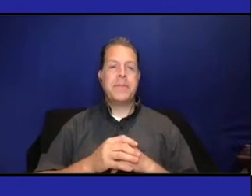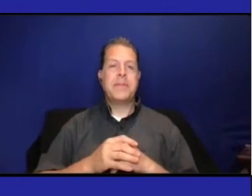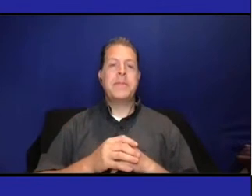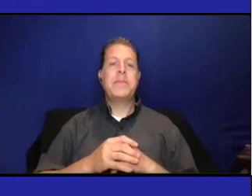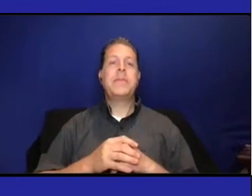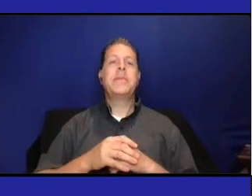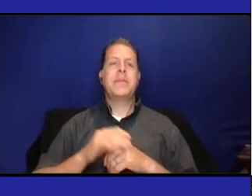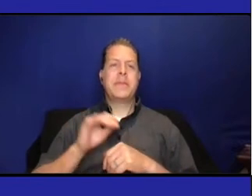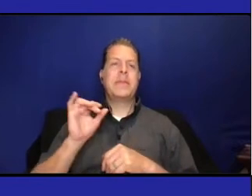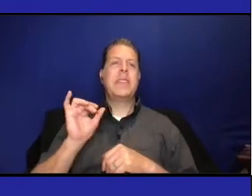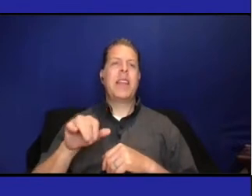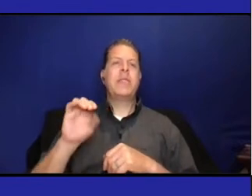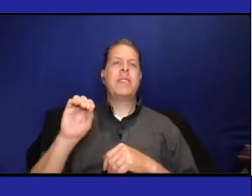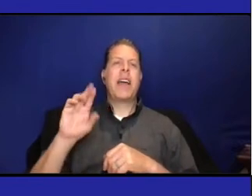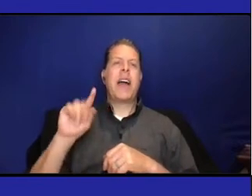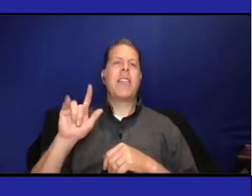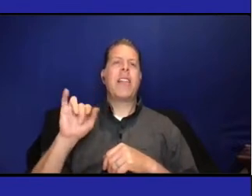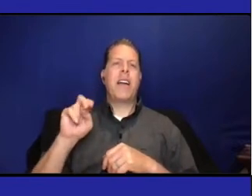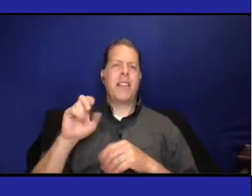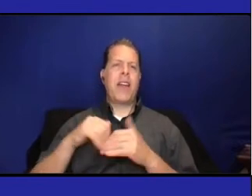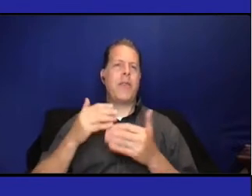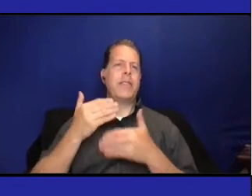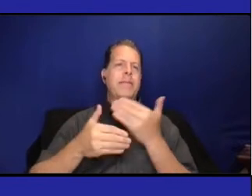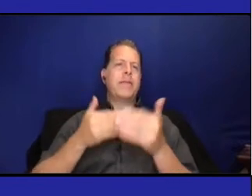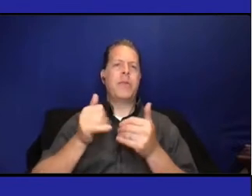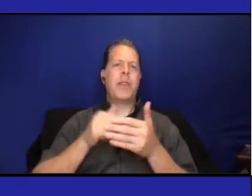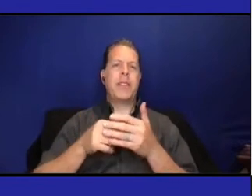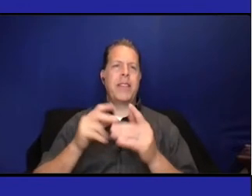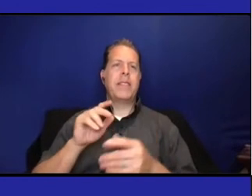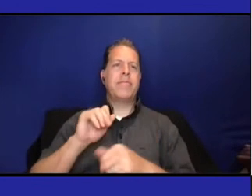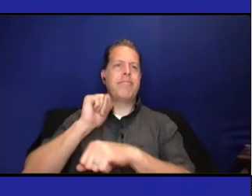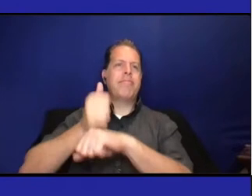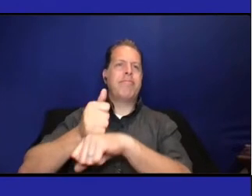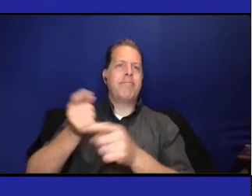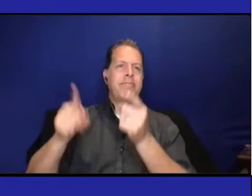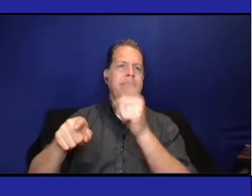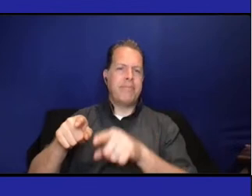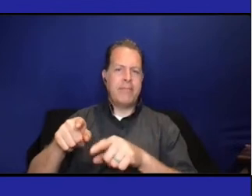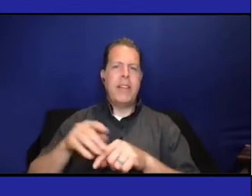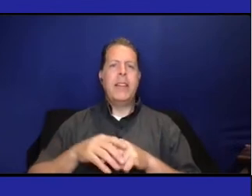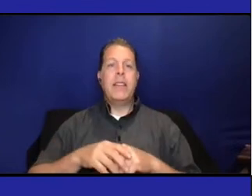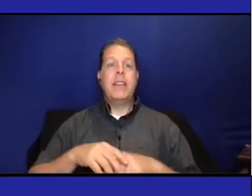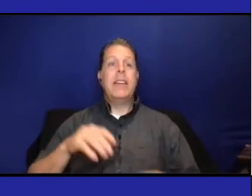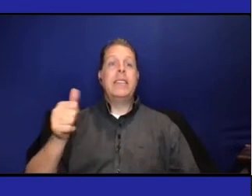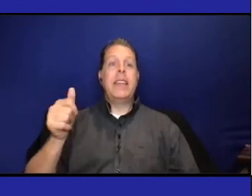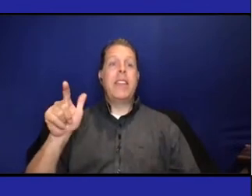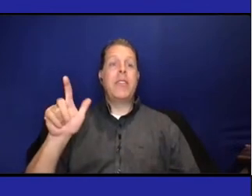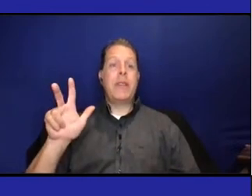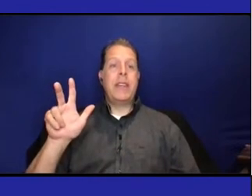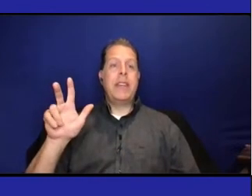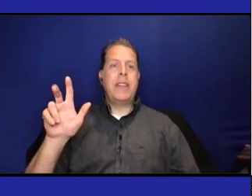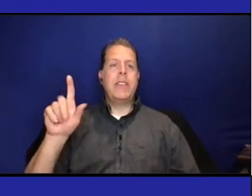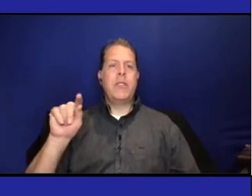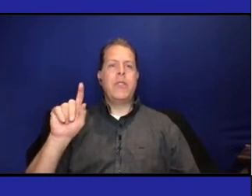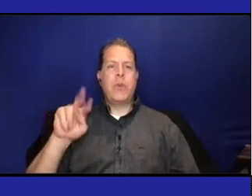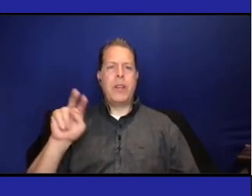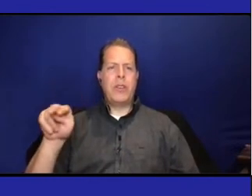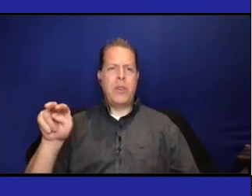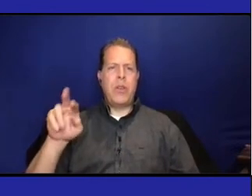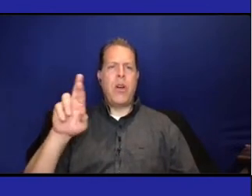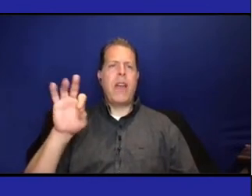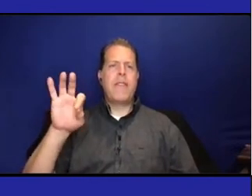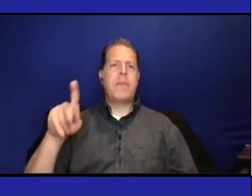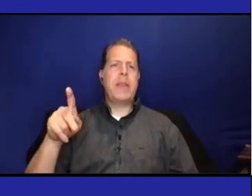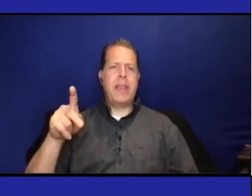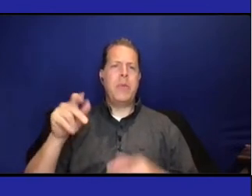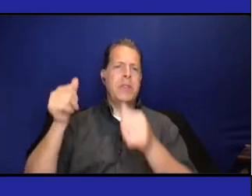the outline of how we went about the procurement. So 10/3/22, the RFP was posted